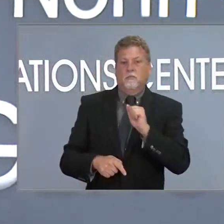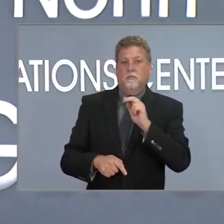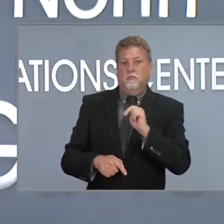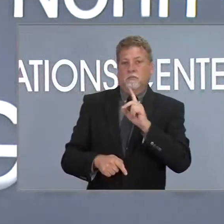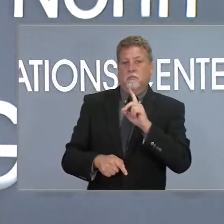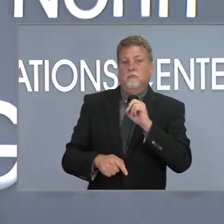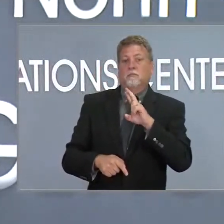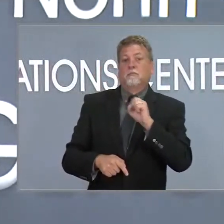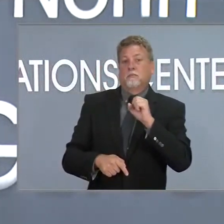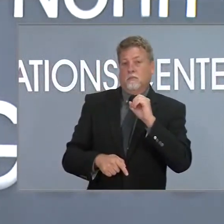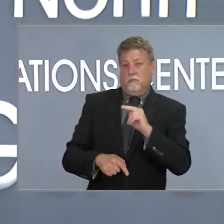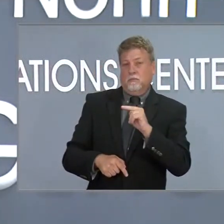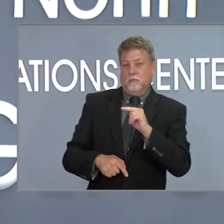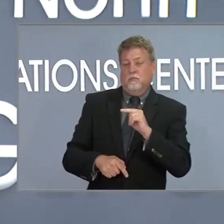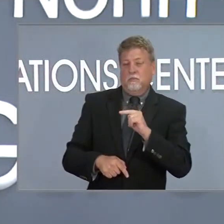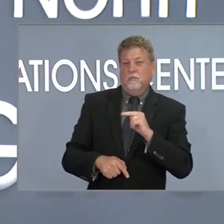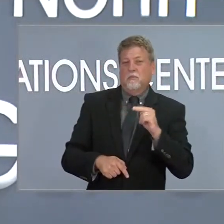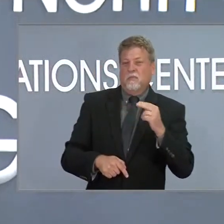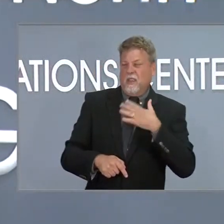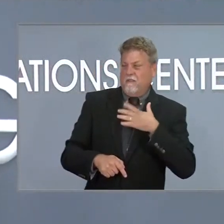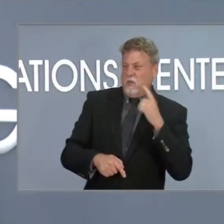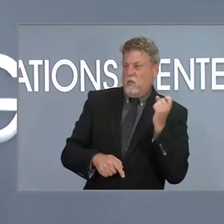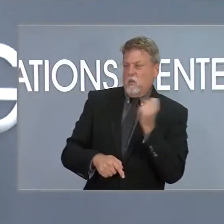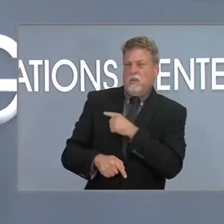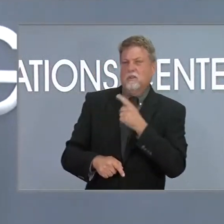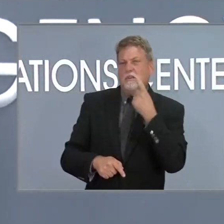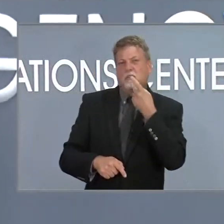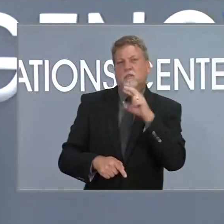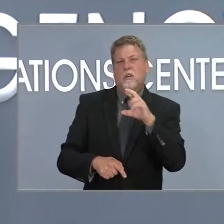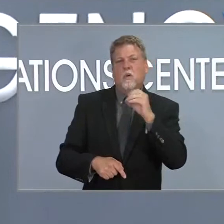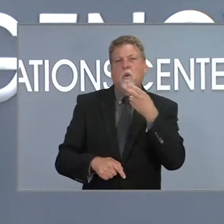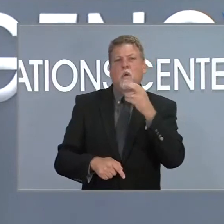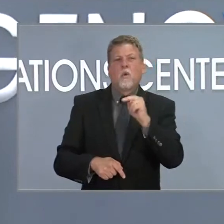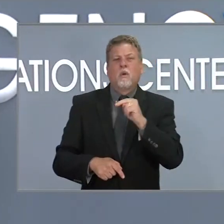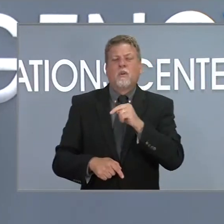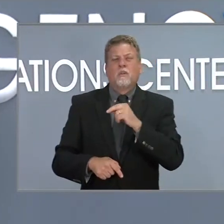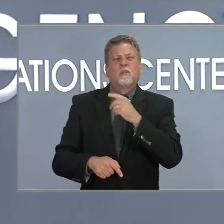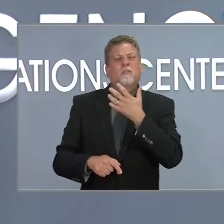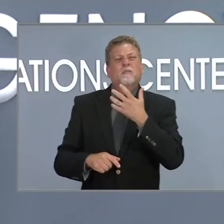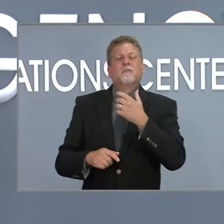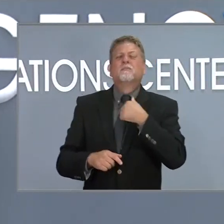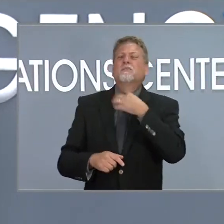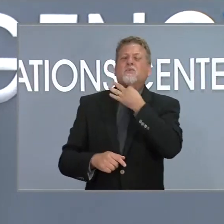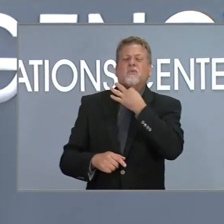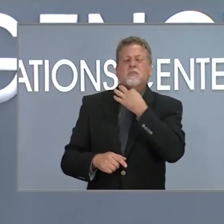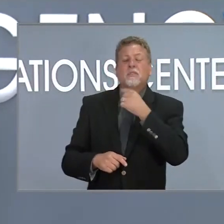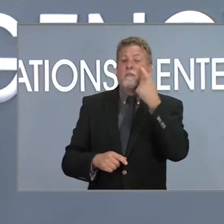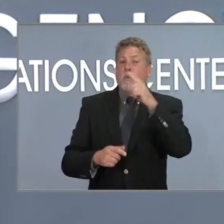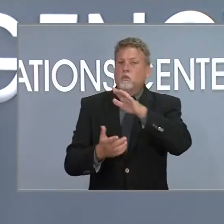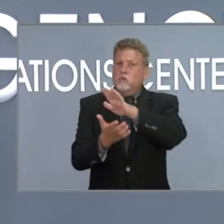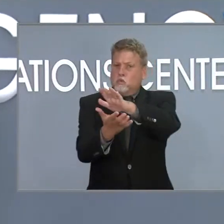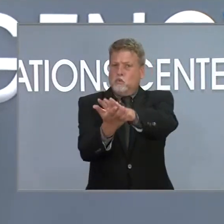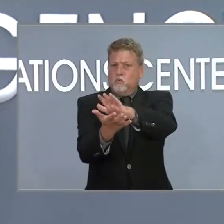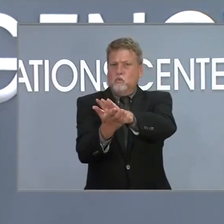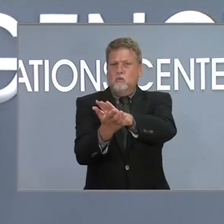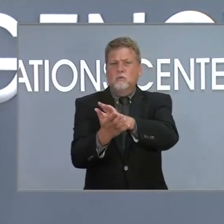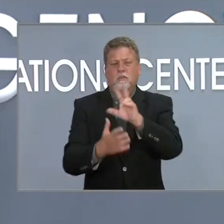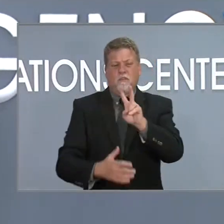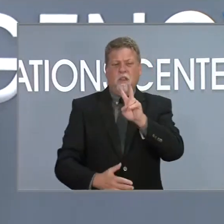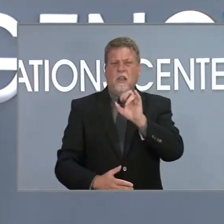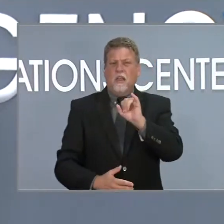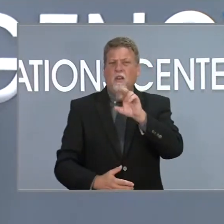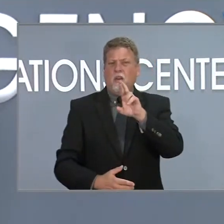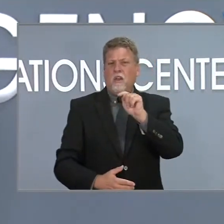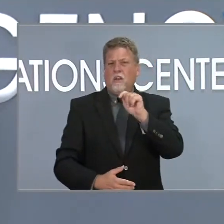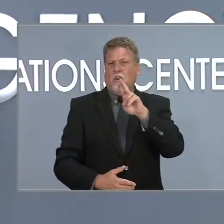Can you just sort of explain what the current policy is on virtual learning in North Carolina and what the thought process was back on